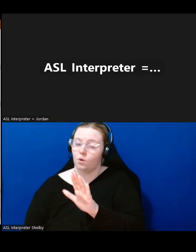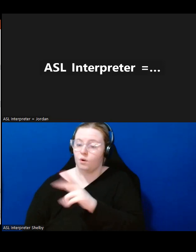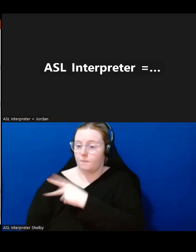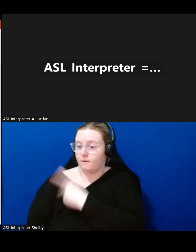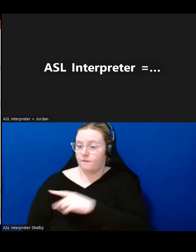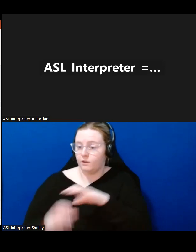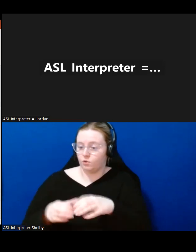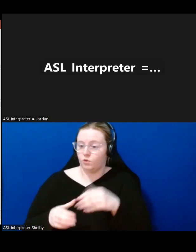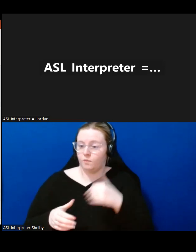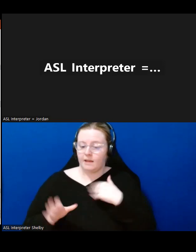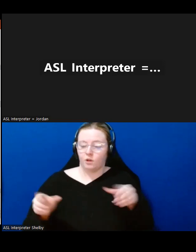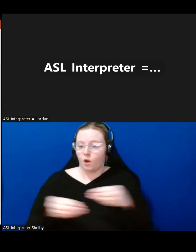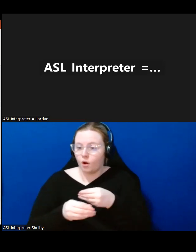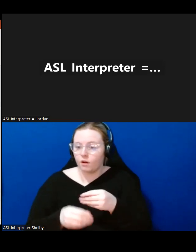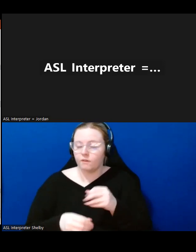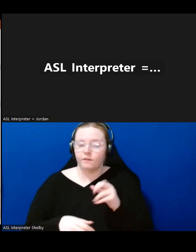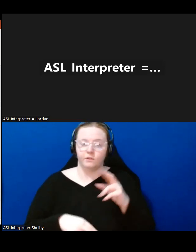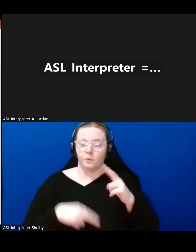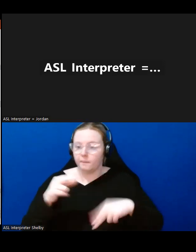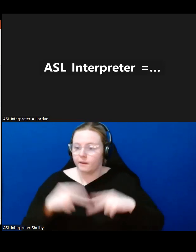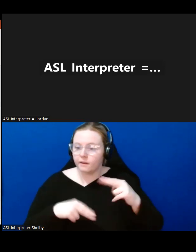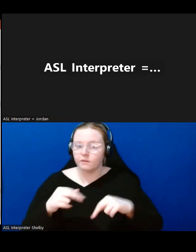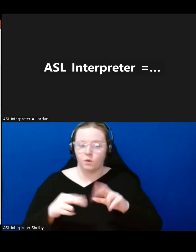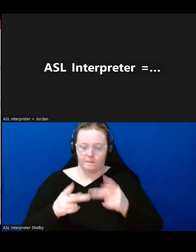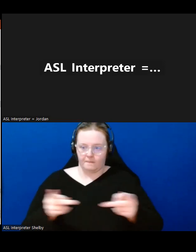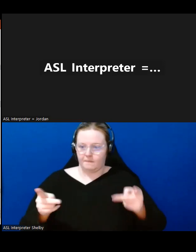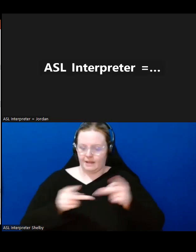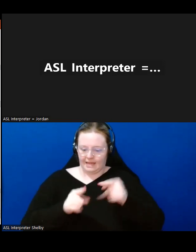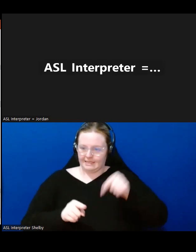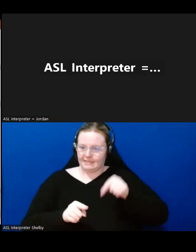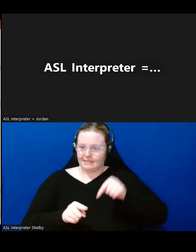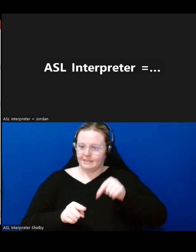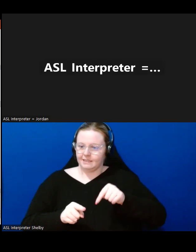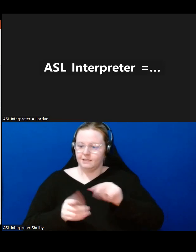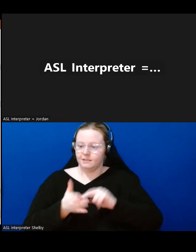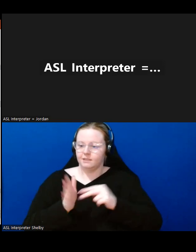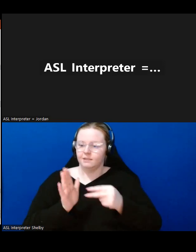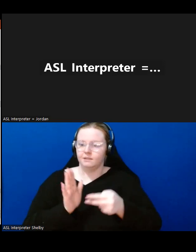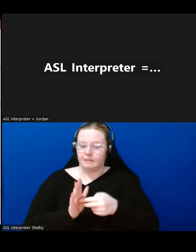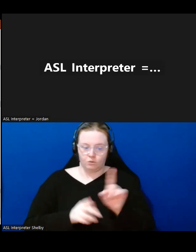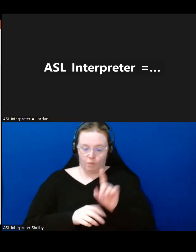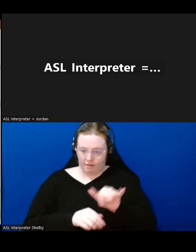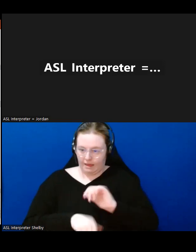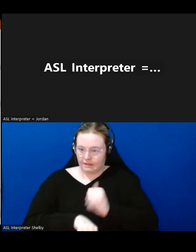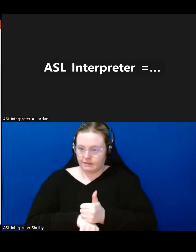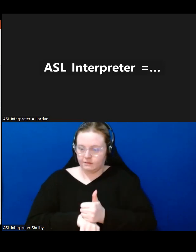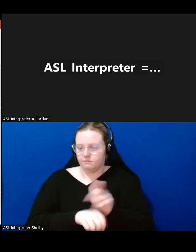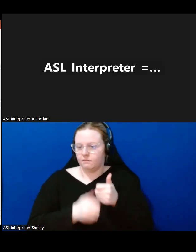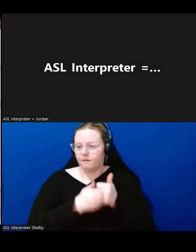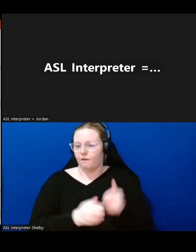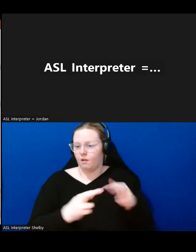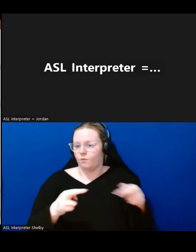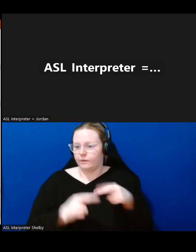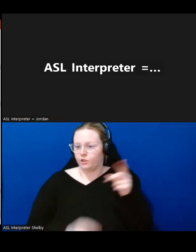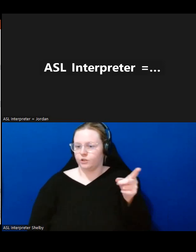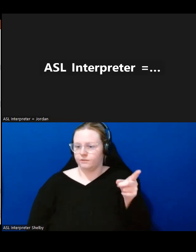branch in different parts of the province, then the branch that's in that particular region can connect